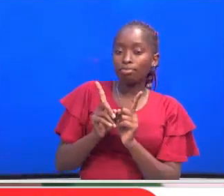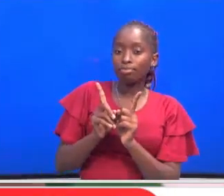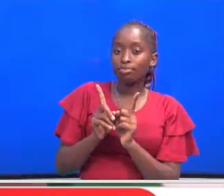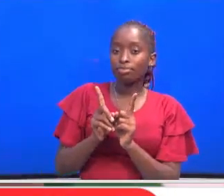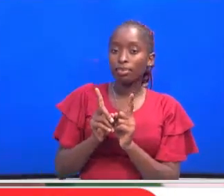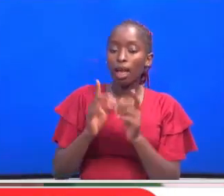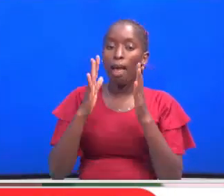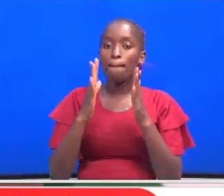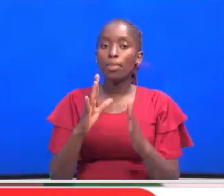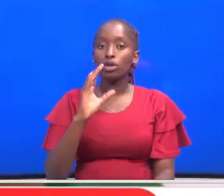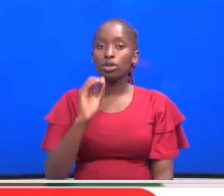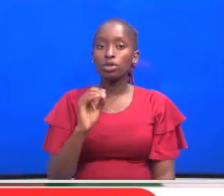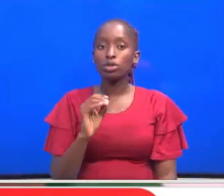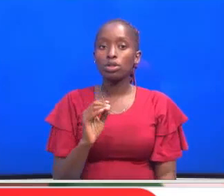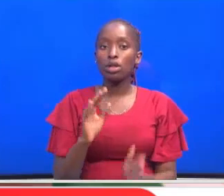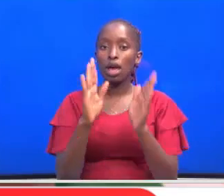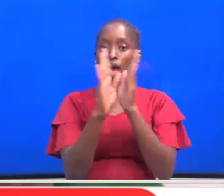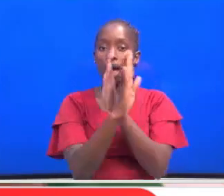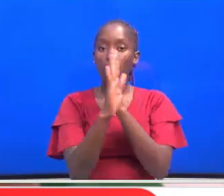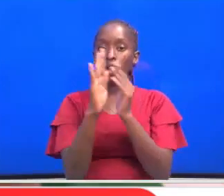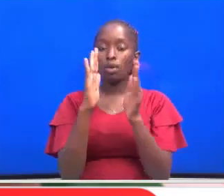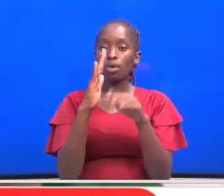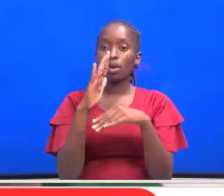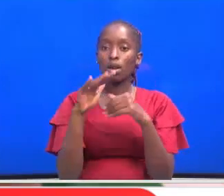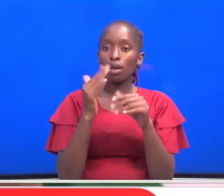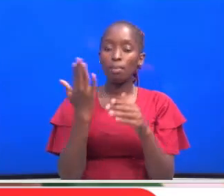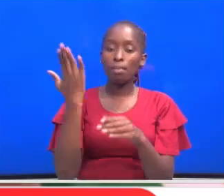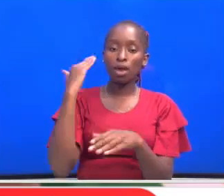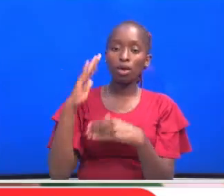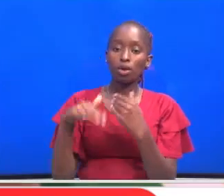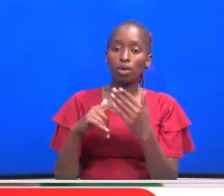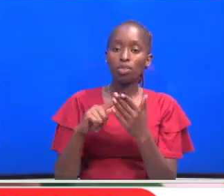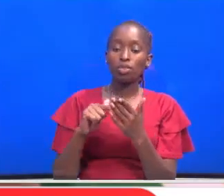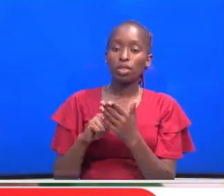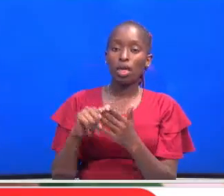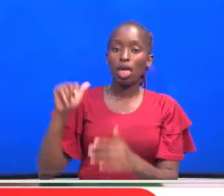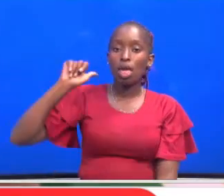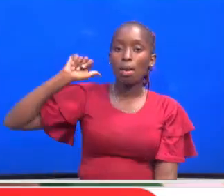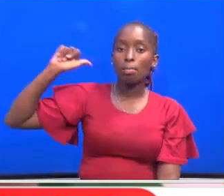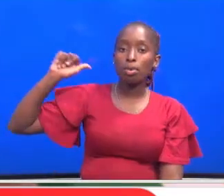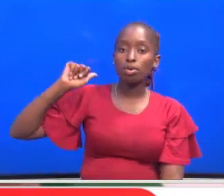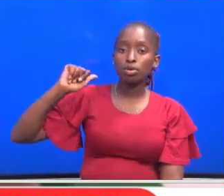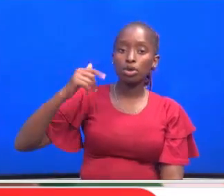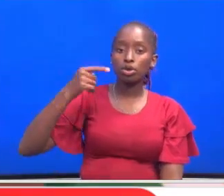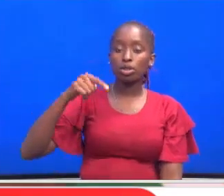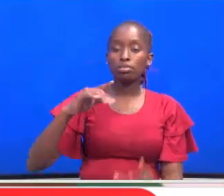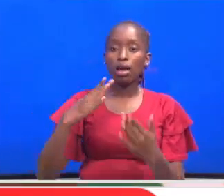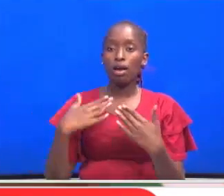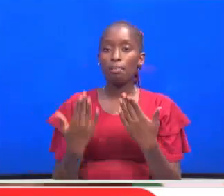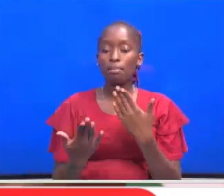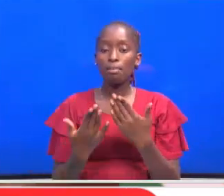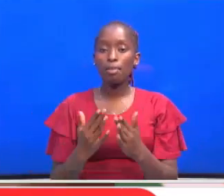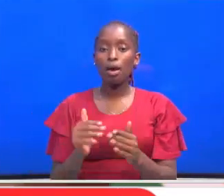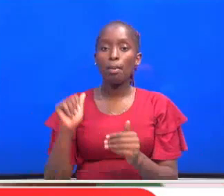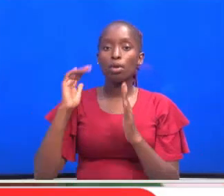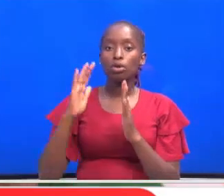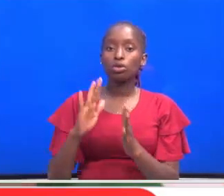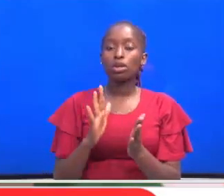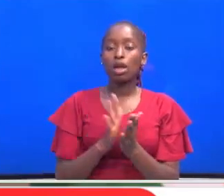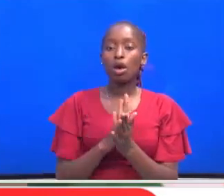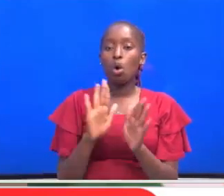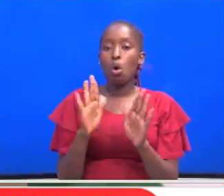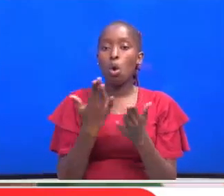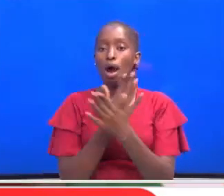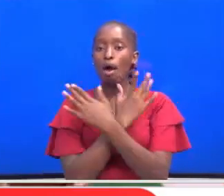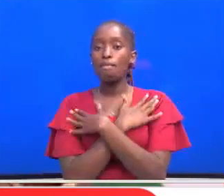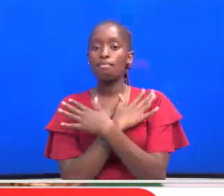nobody is going to hide behind politics. That because you are a politician, or because you are a friend of the president, or